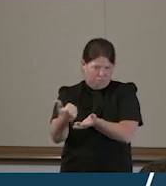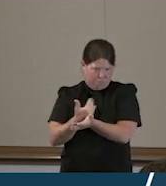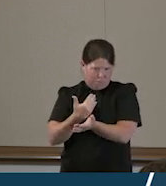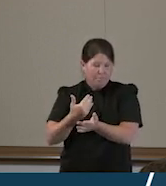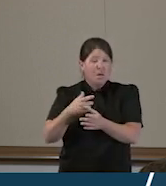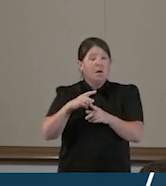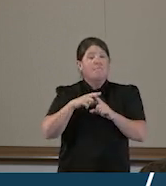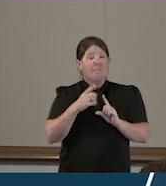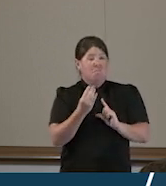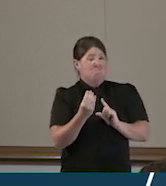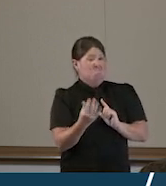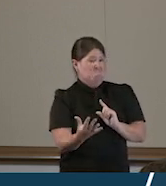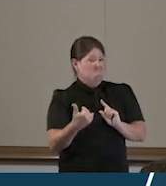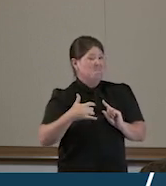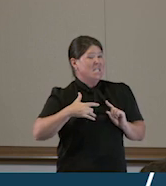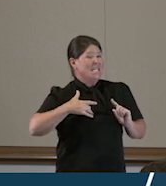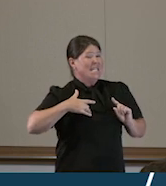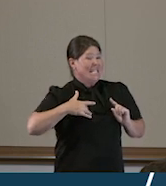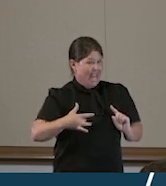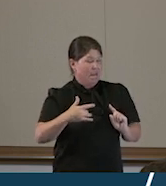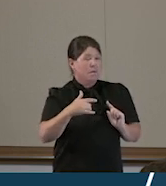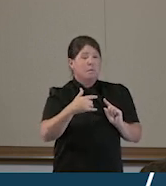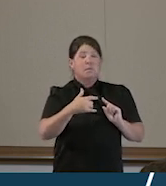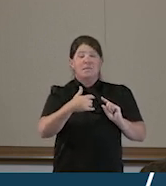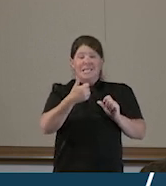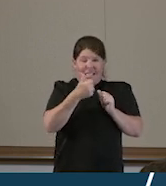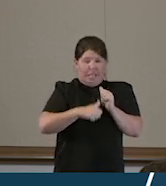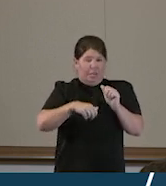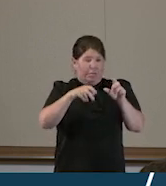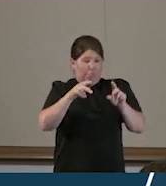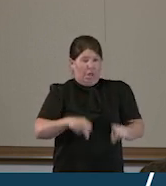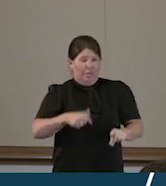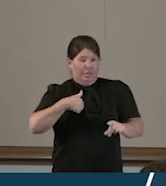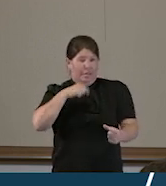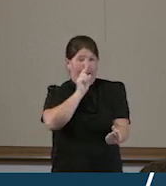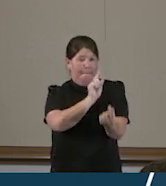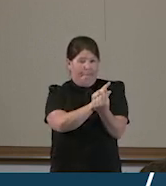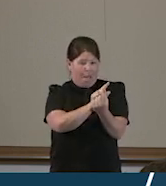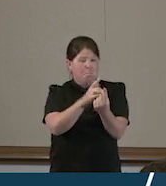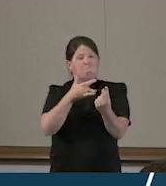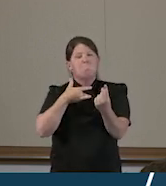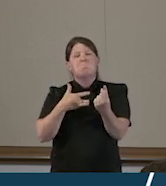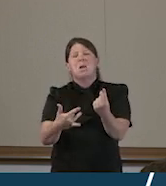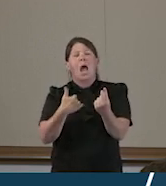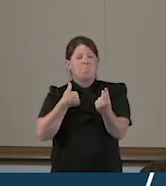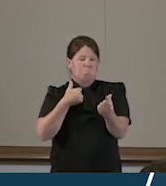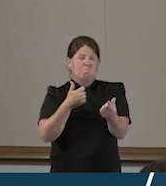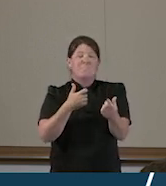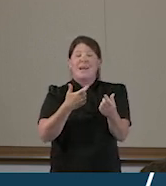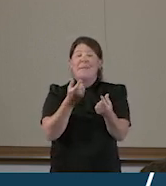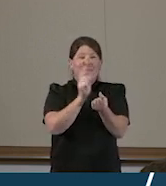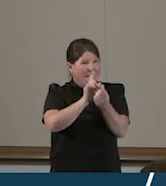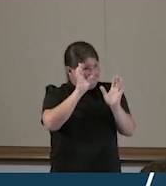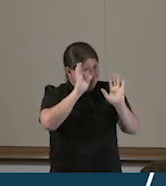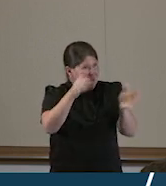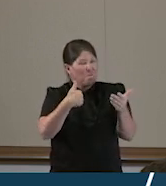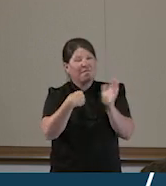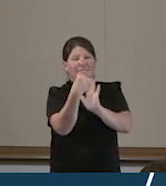appointment or every SDM case that I do go through a questionnaire. And the questionnaire basically is